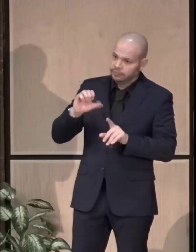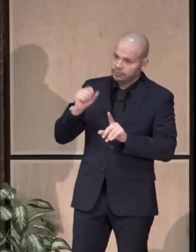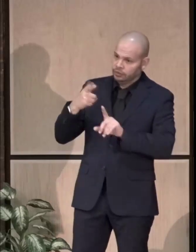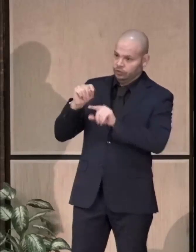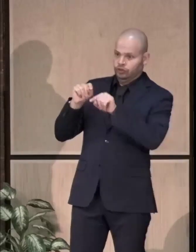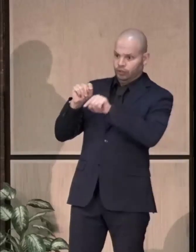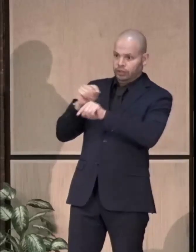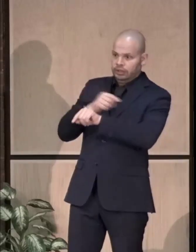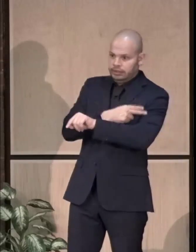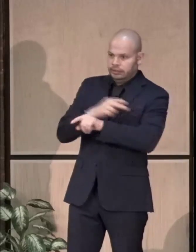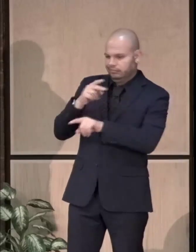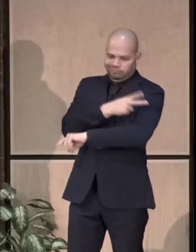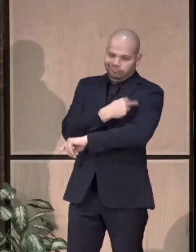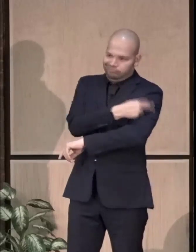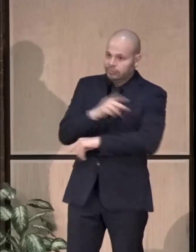Yes, I had reached out